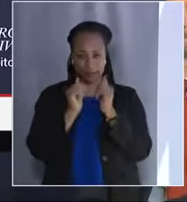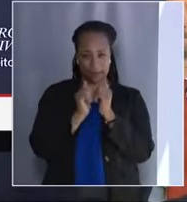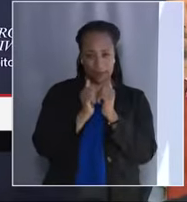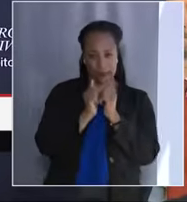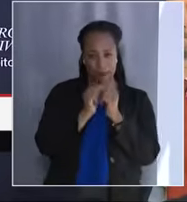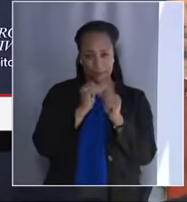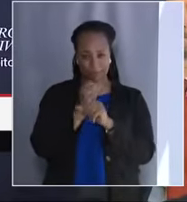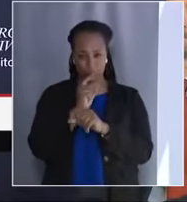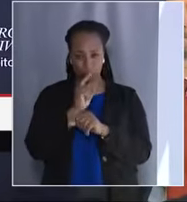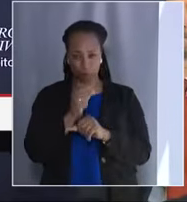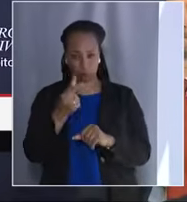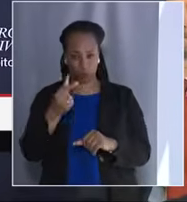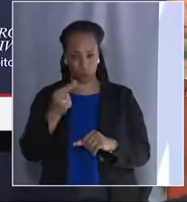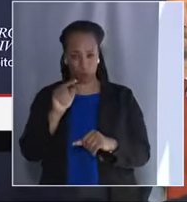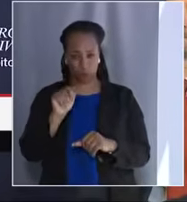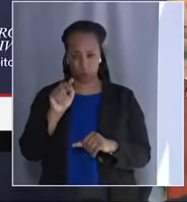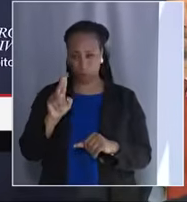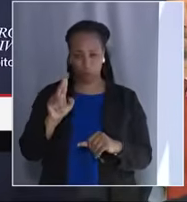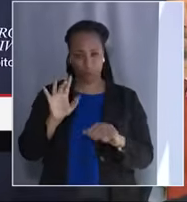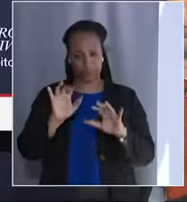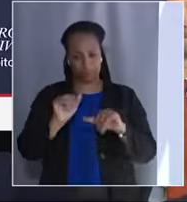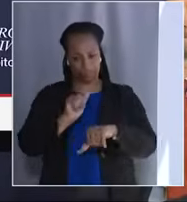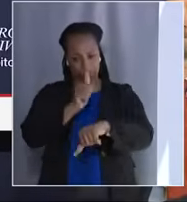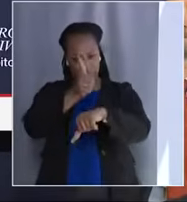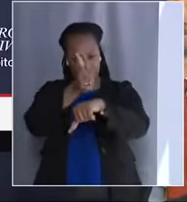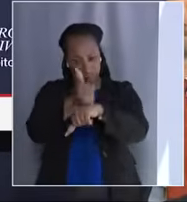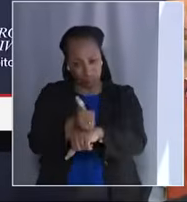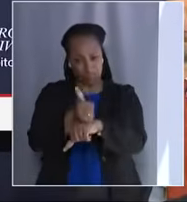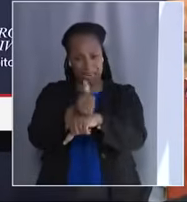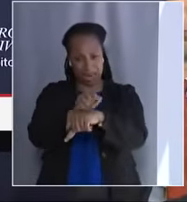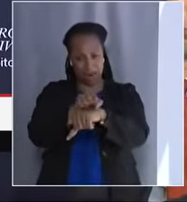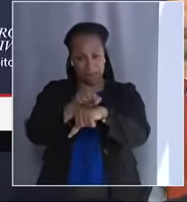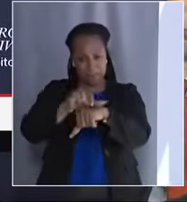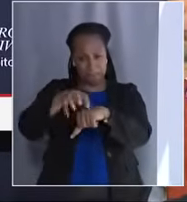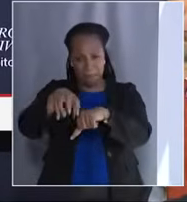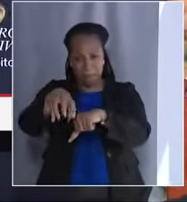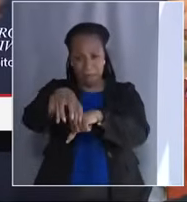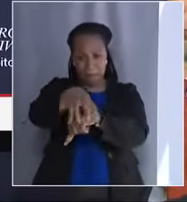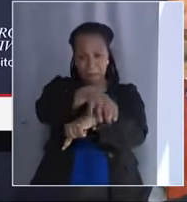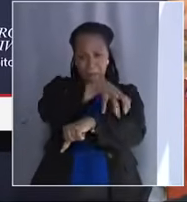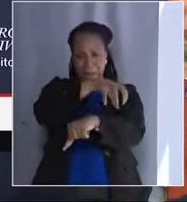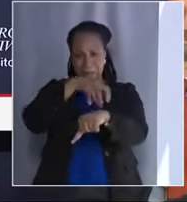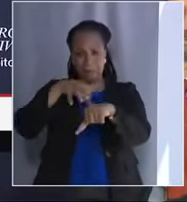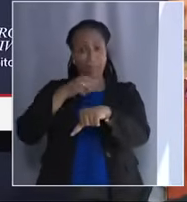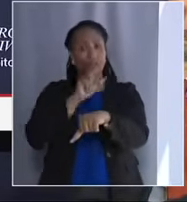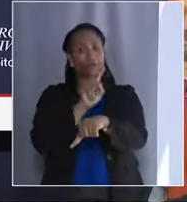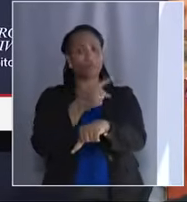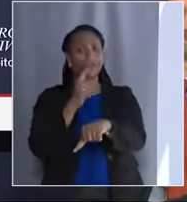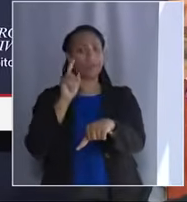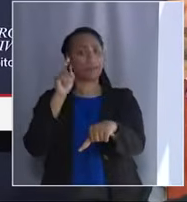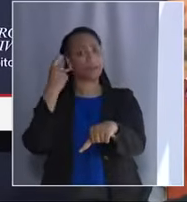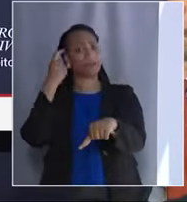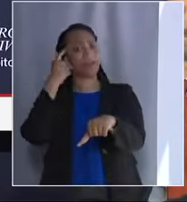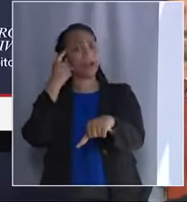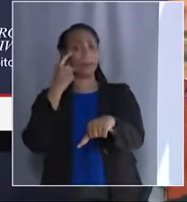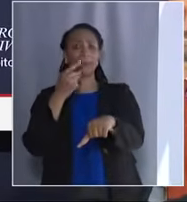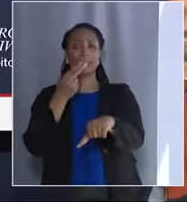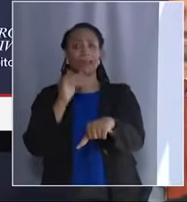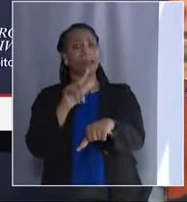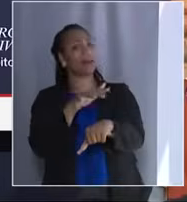Washington, D.C., and how it needed to grow from the hilltop, and how it couldn't grow anywhere else but Washington,